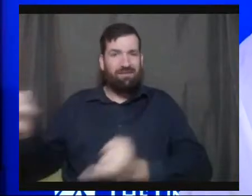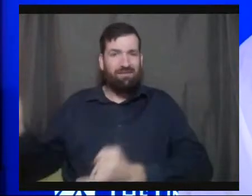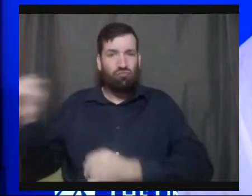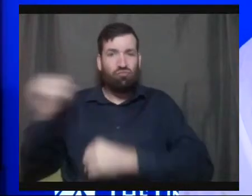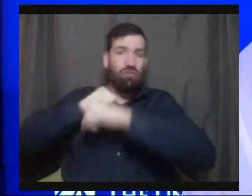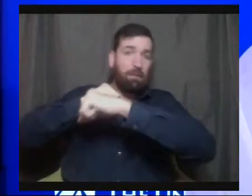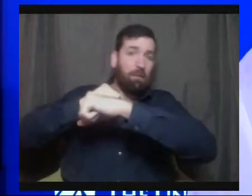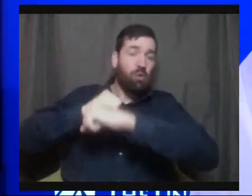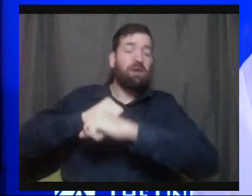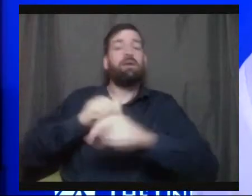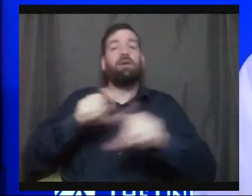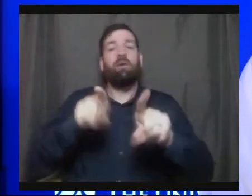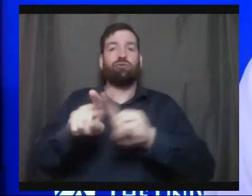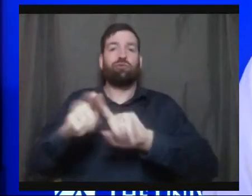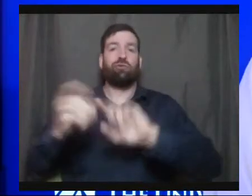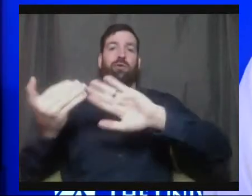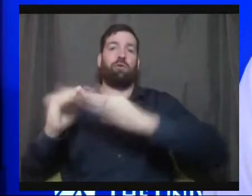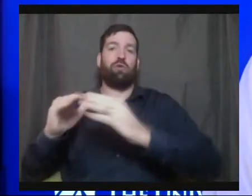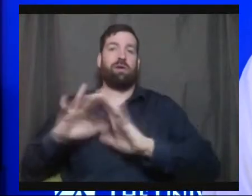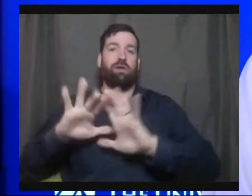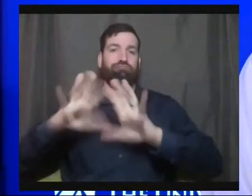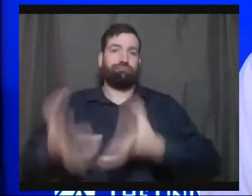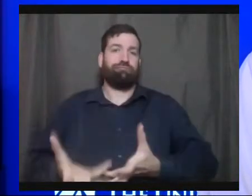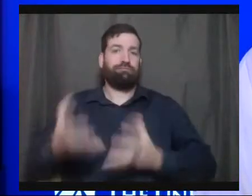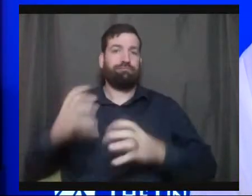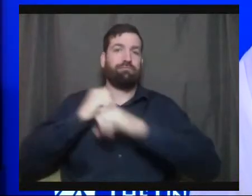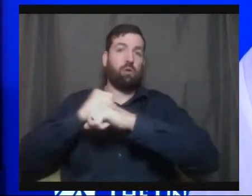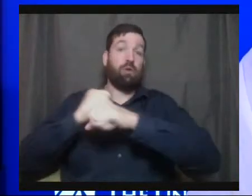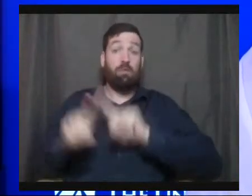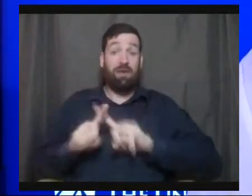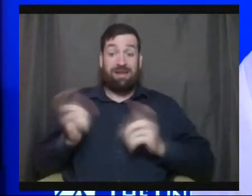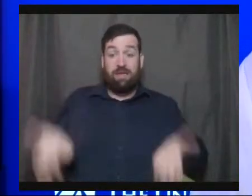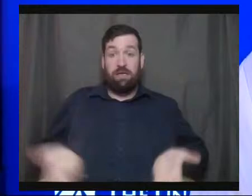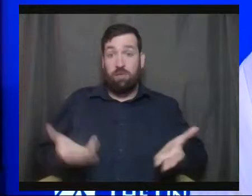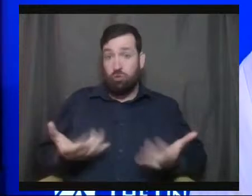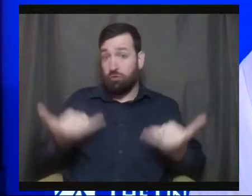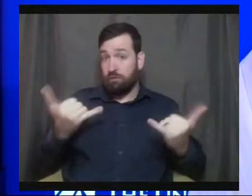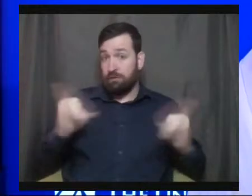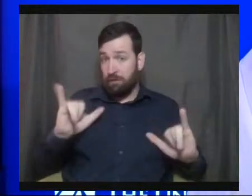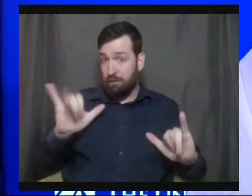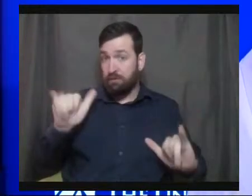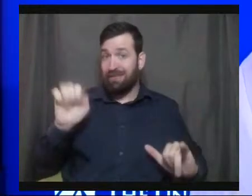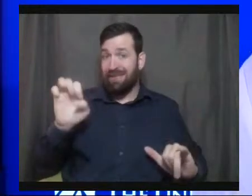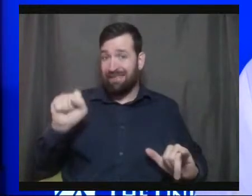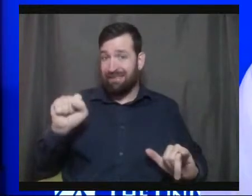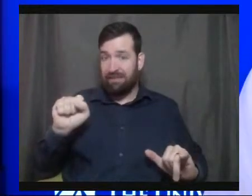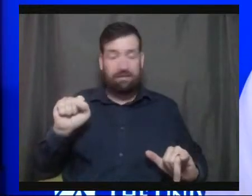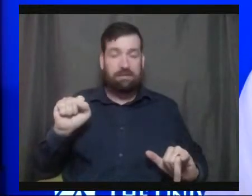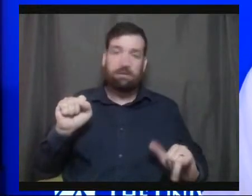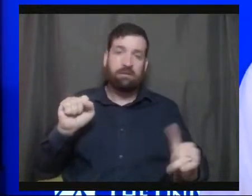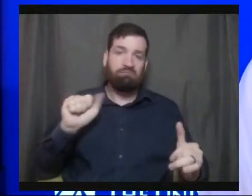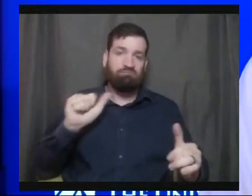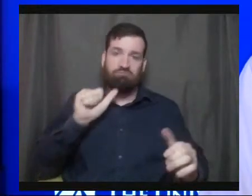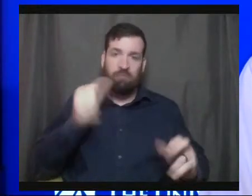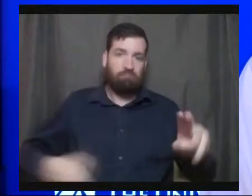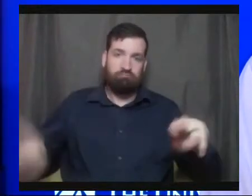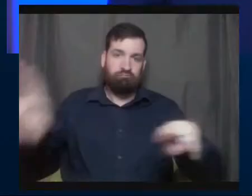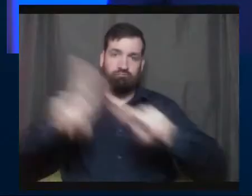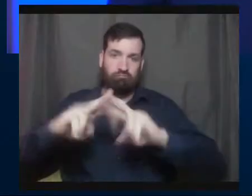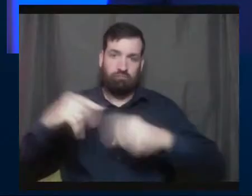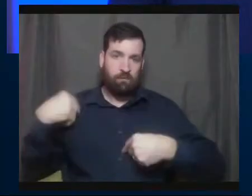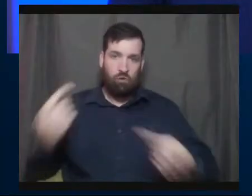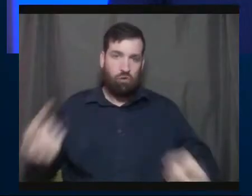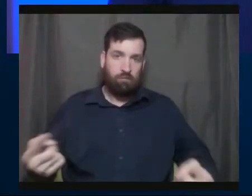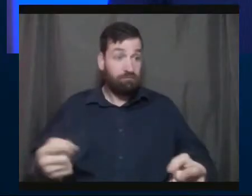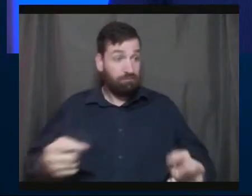immunity moving forward. But the good thing is right now in our community still cases are not really trending up, so that's good. Well, that's good news. Did you watch a little basketball